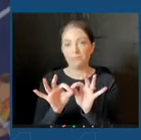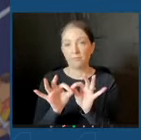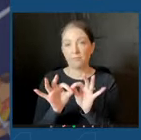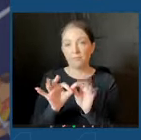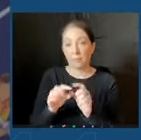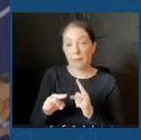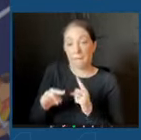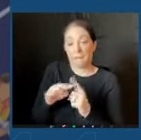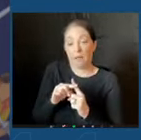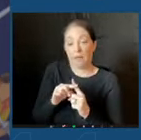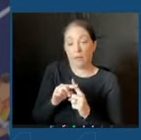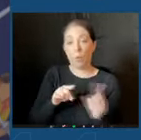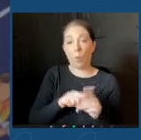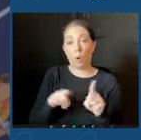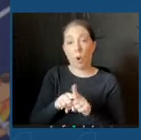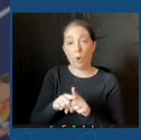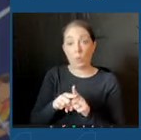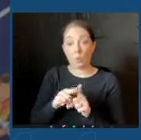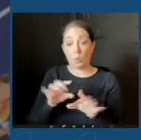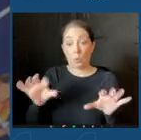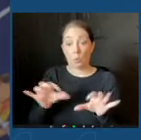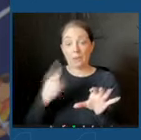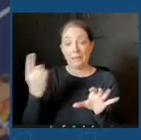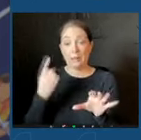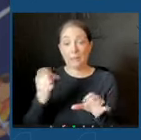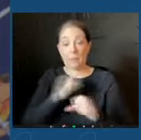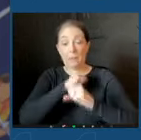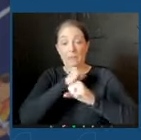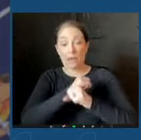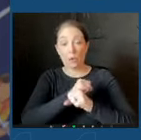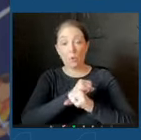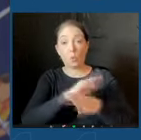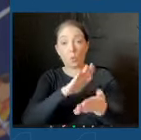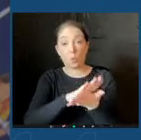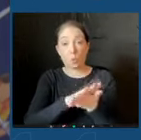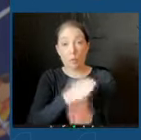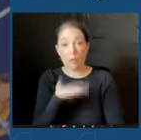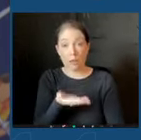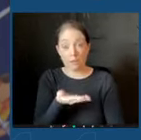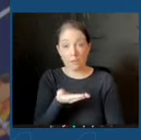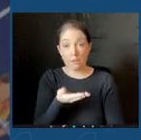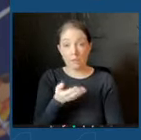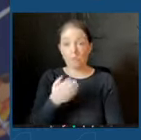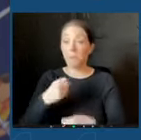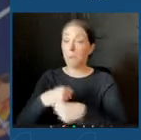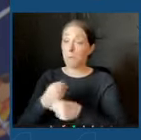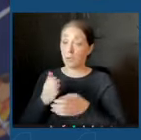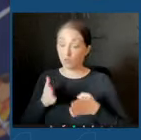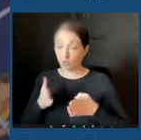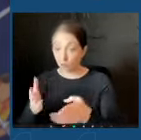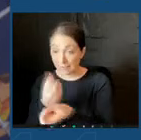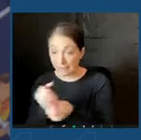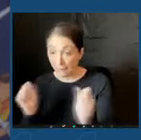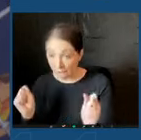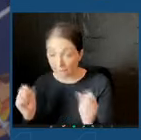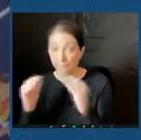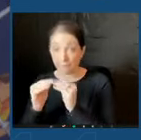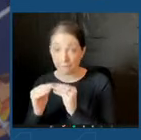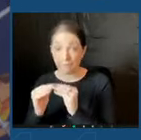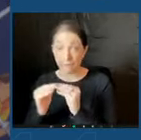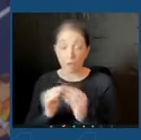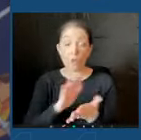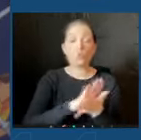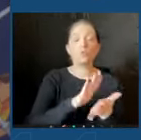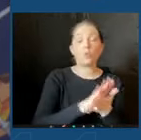protect you in schools, not just on the streets, but in schools. We're making our streets safer, our communities safer. We're also making our